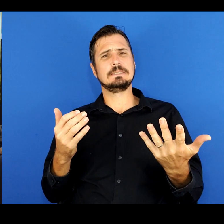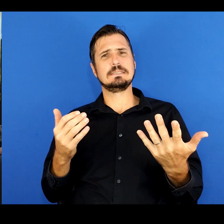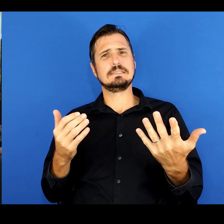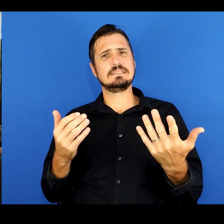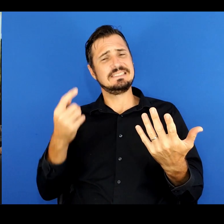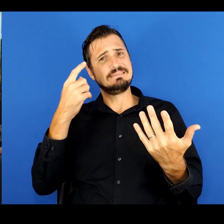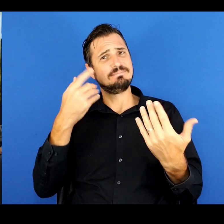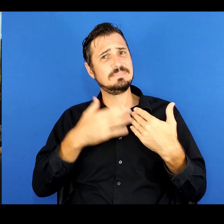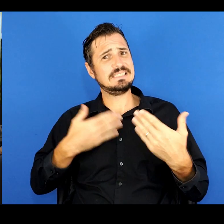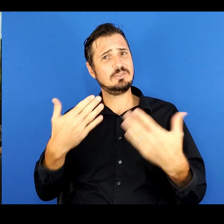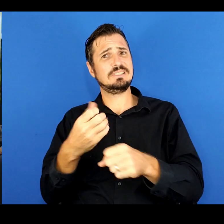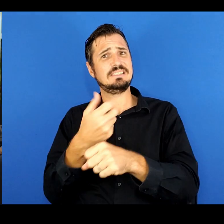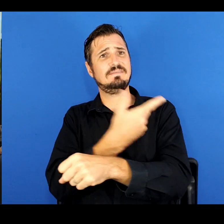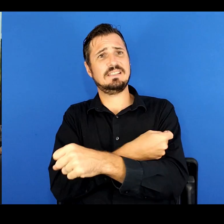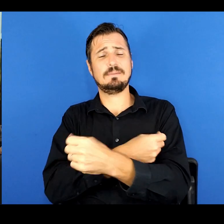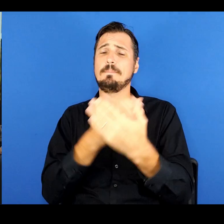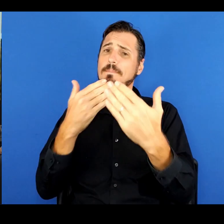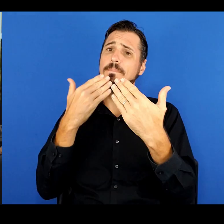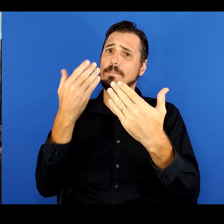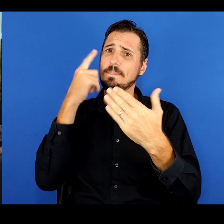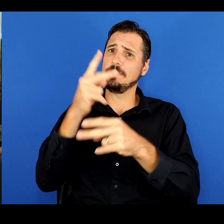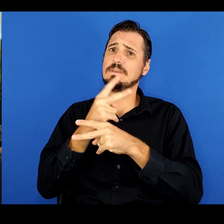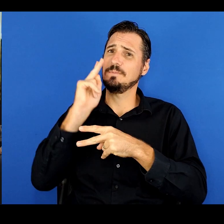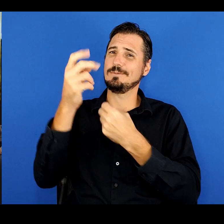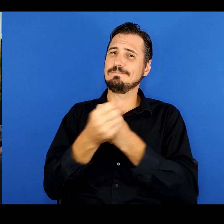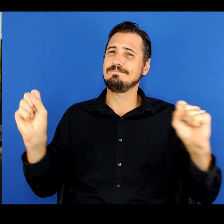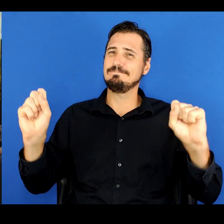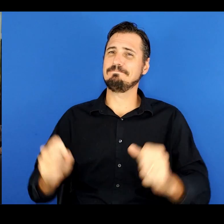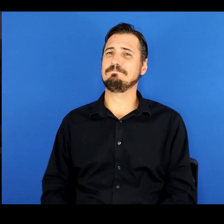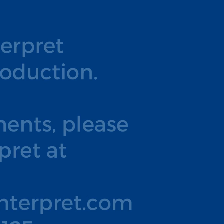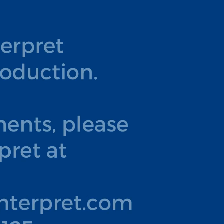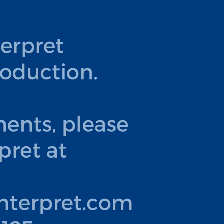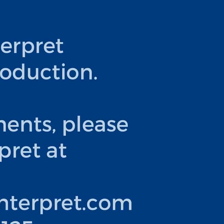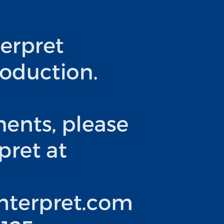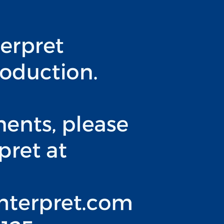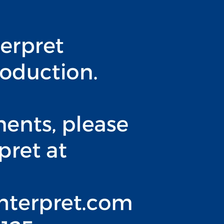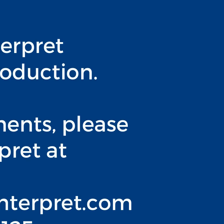consider getting a vaccine. Mahalo nui loa for helping to keep Kauai safe.